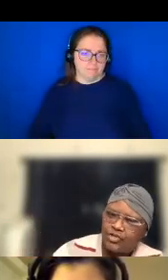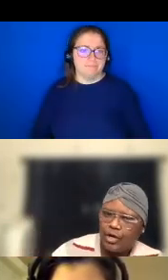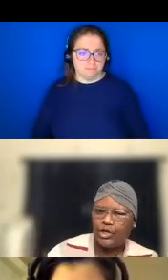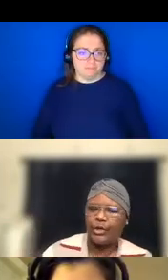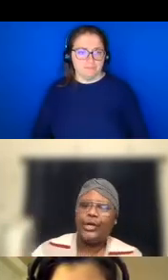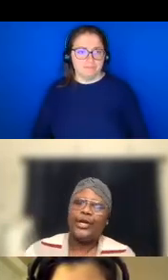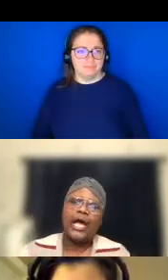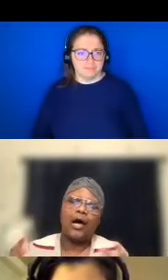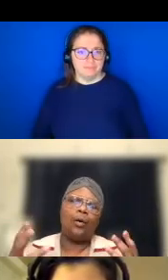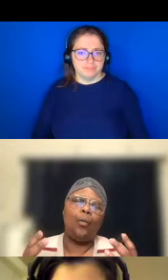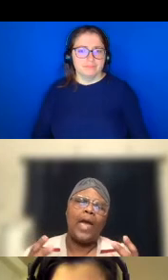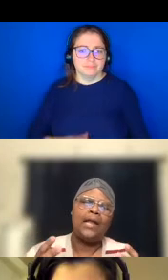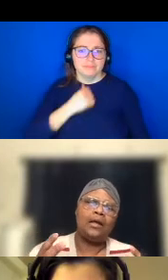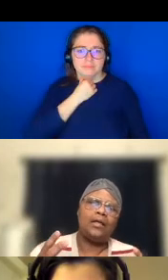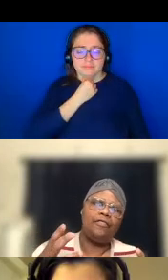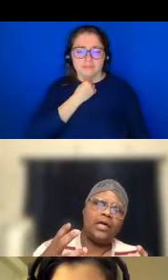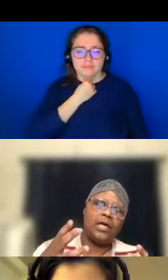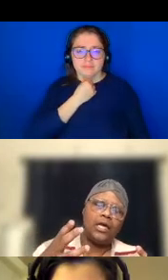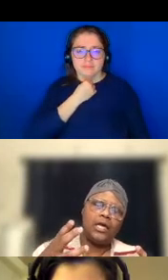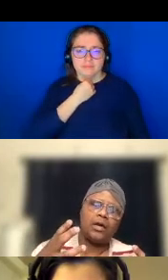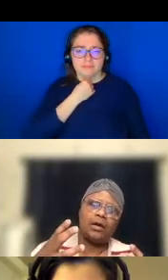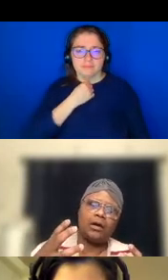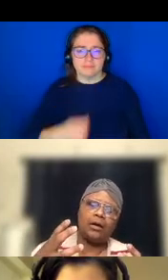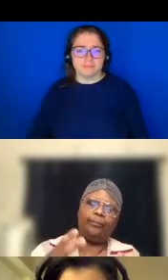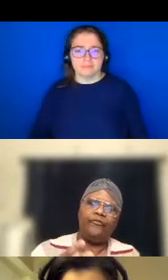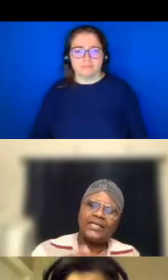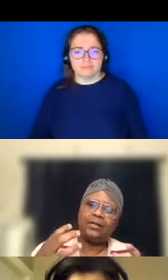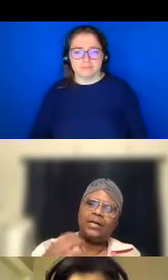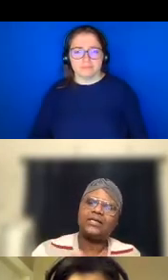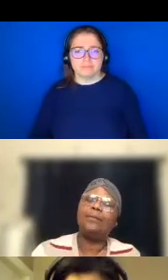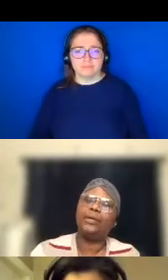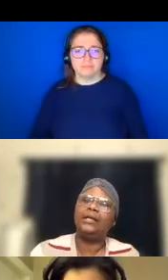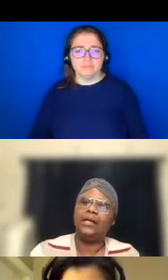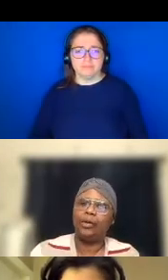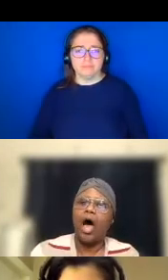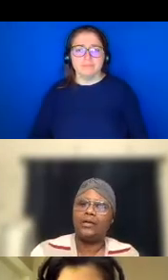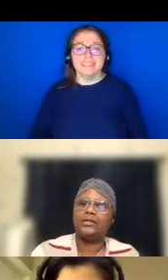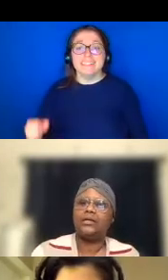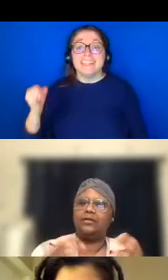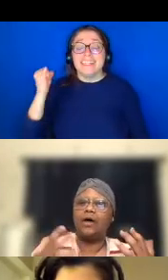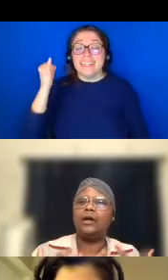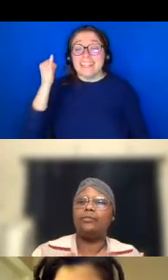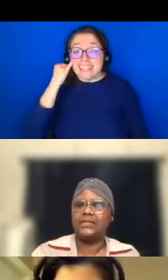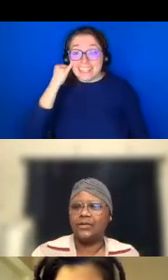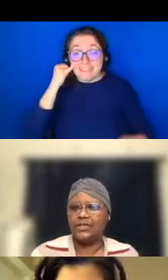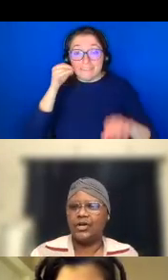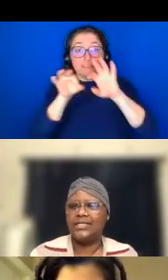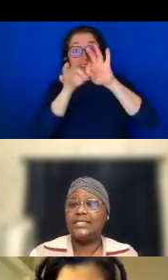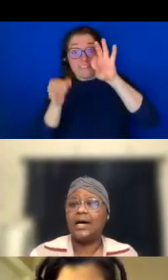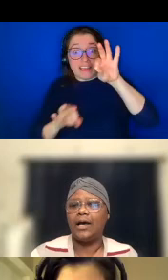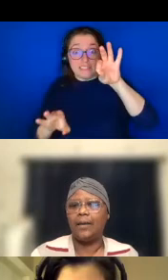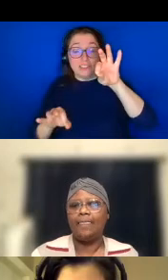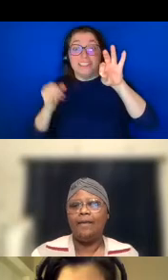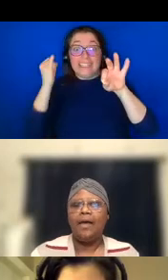vessel structure. Now, when the vessel is completely blocked, the heart muscle starts